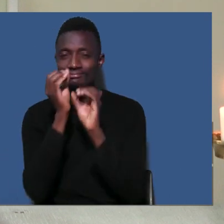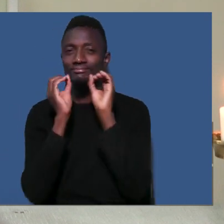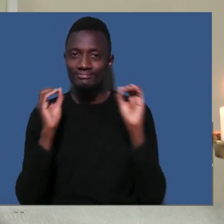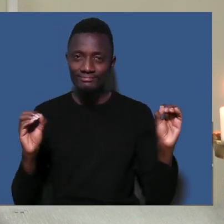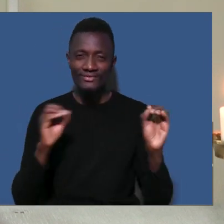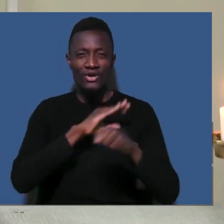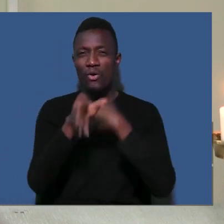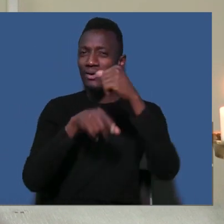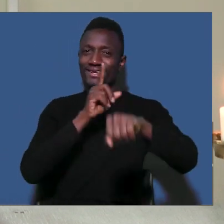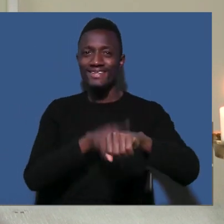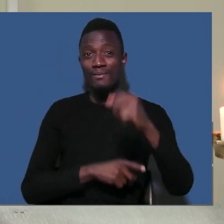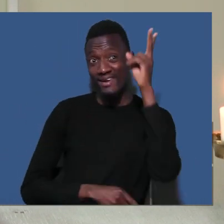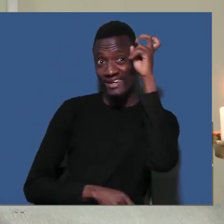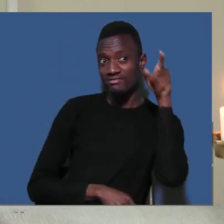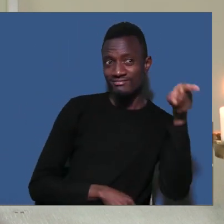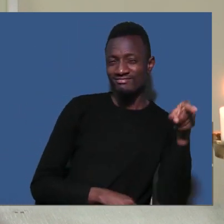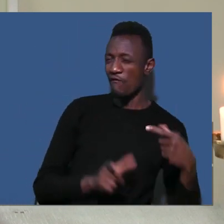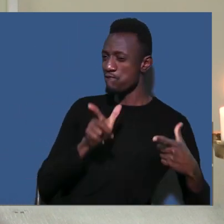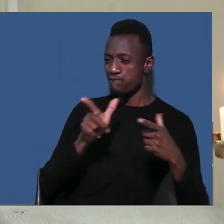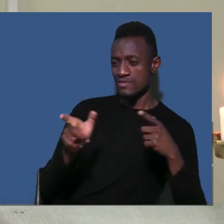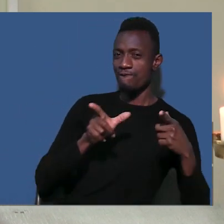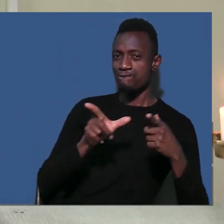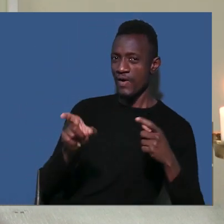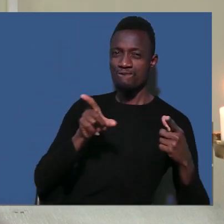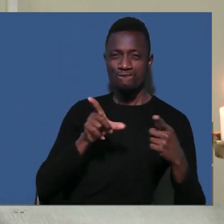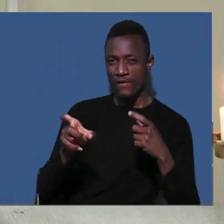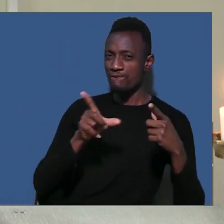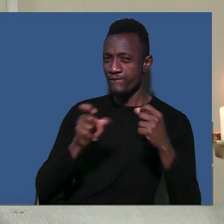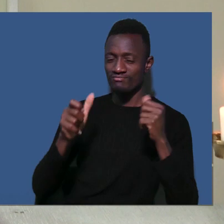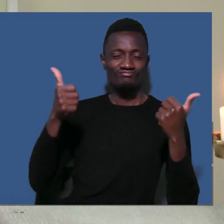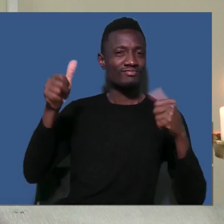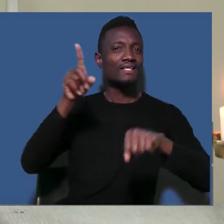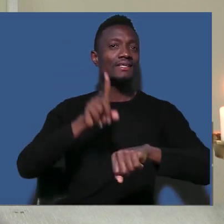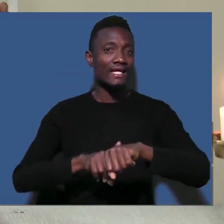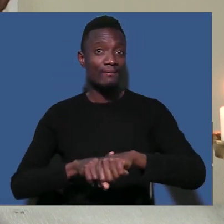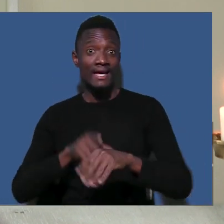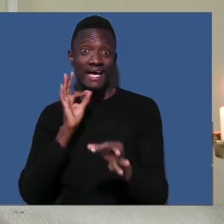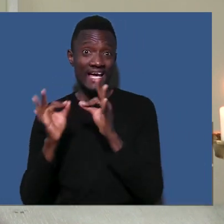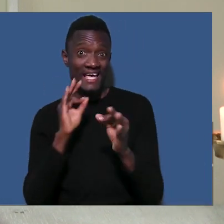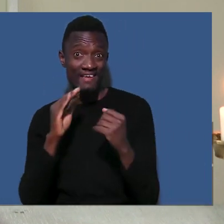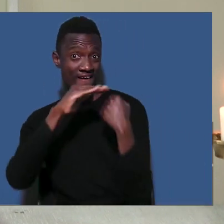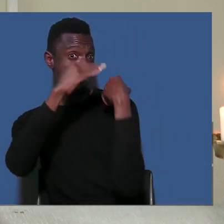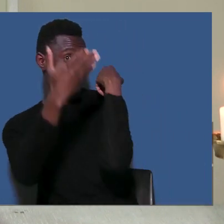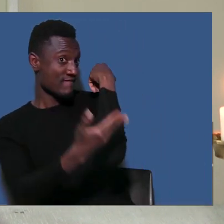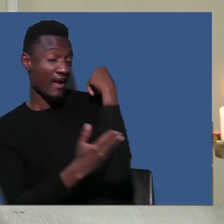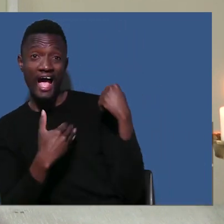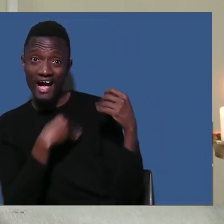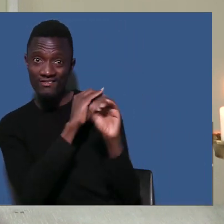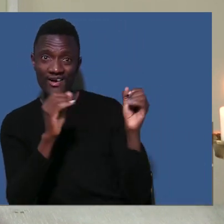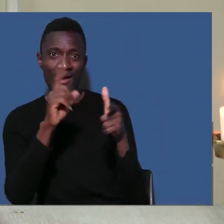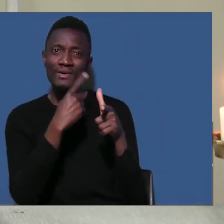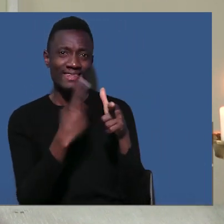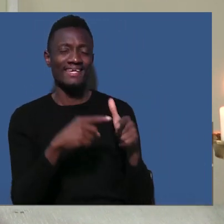if you are not armed, then you will be vulnerable. Then you are vulnerable. And that means